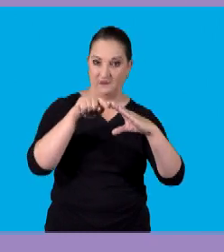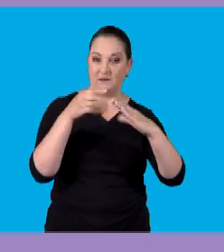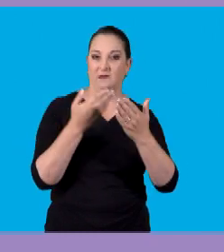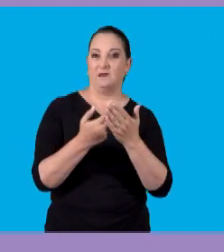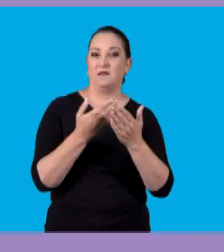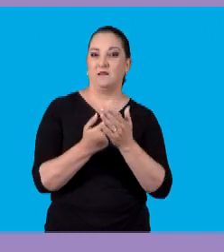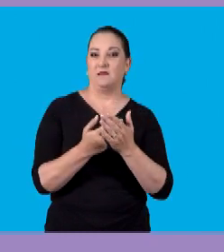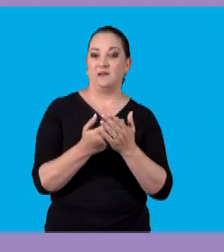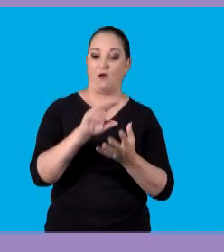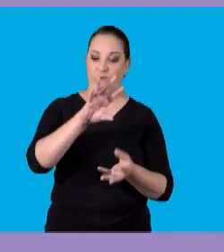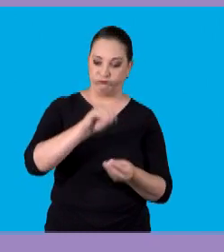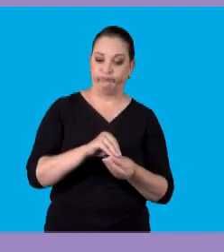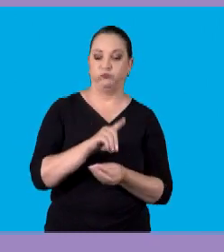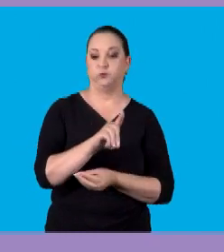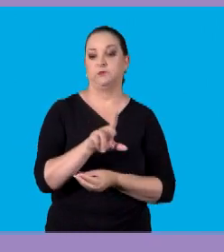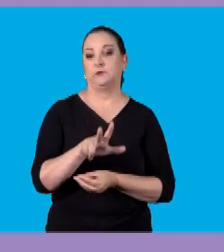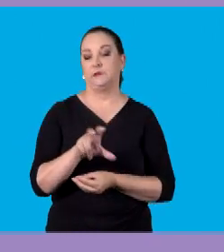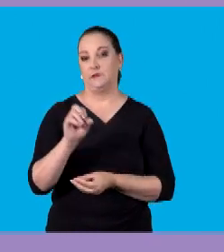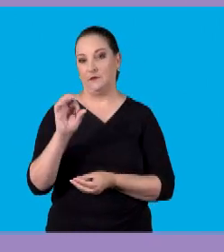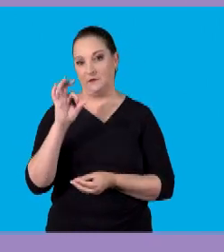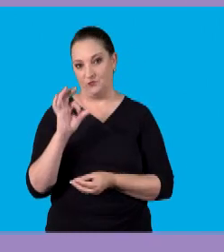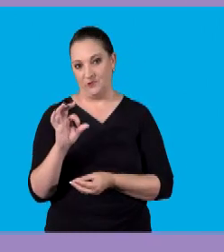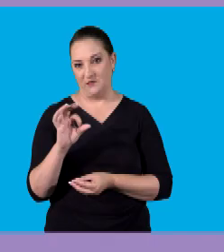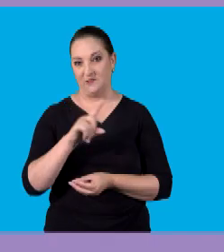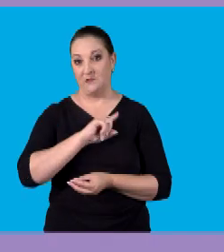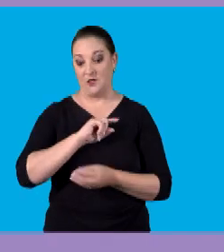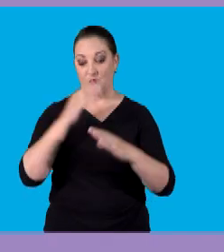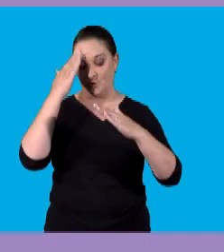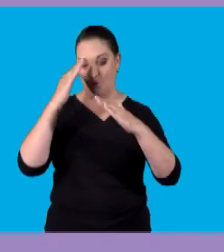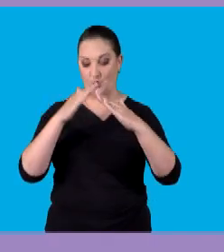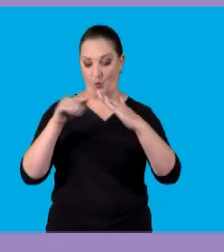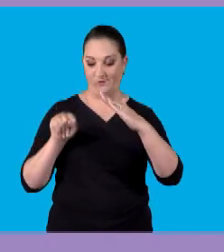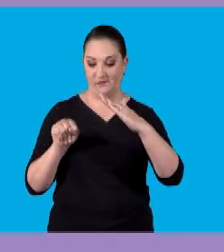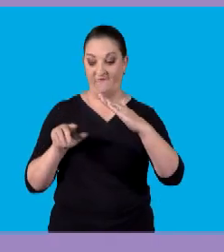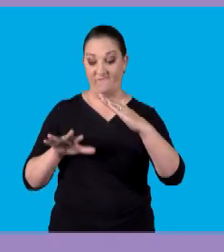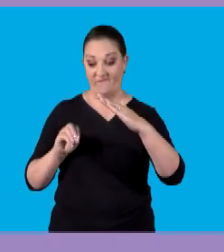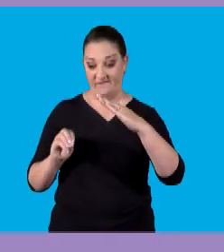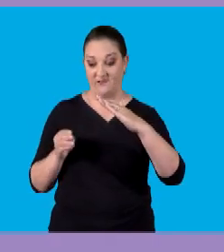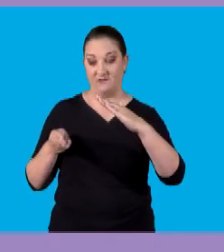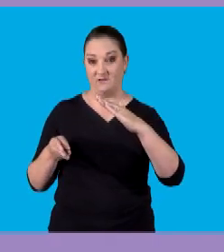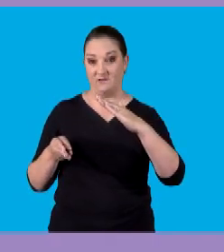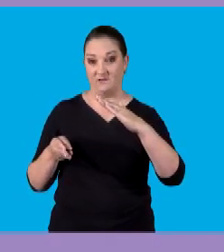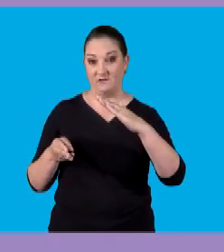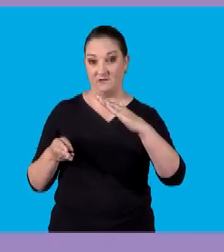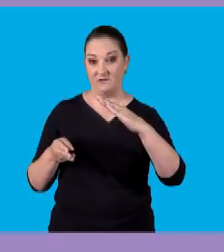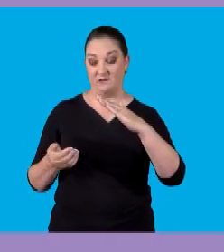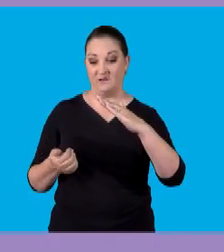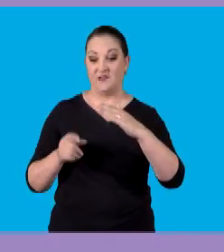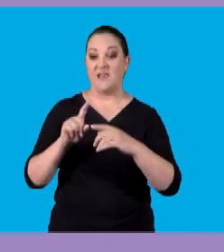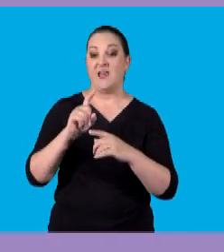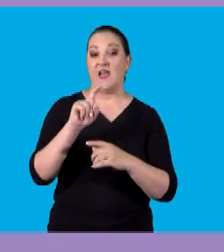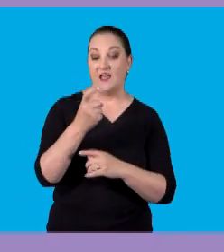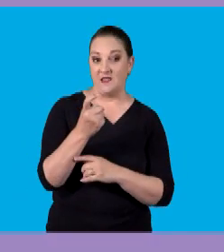be equals to 180 degrees. So if we take the 50 degrees that is already in there, which is the